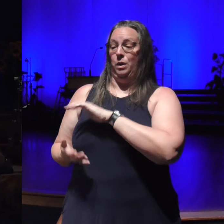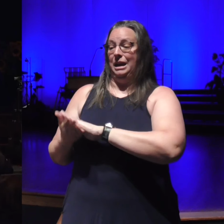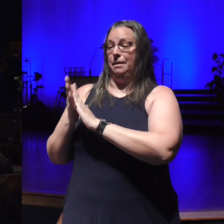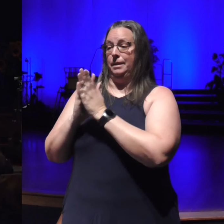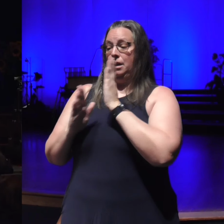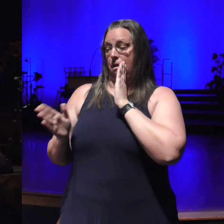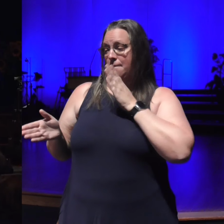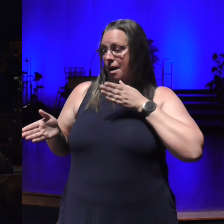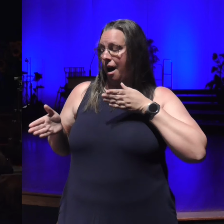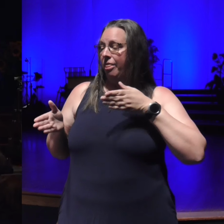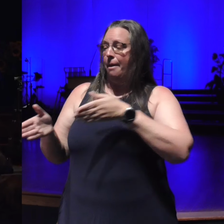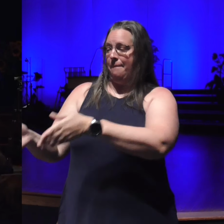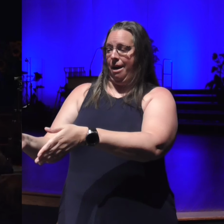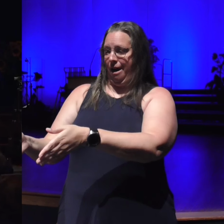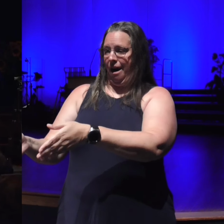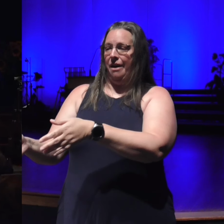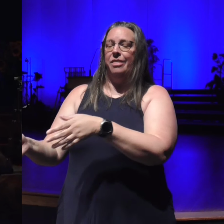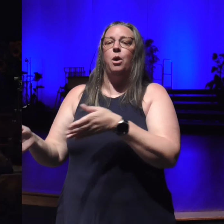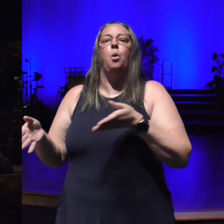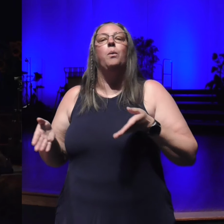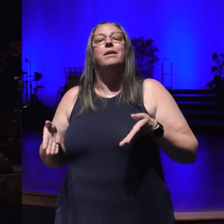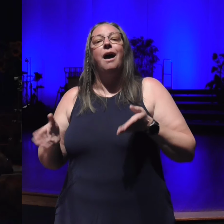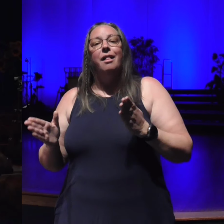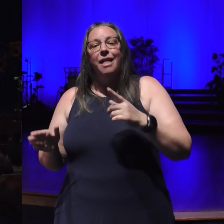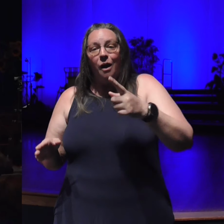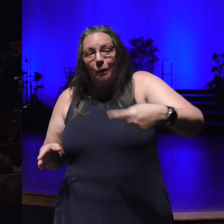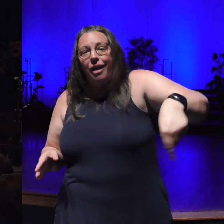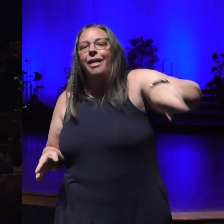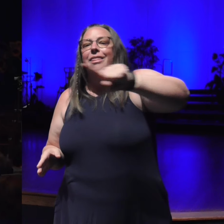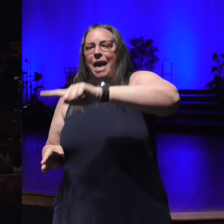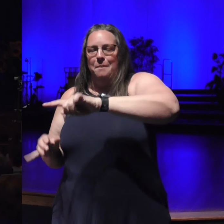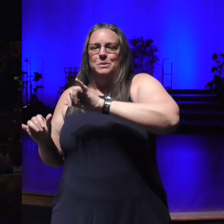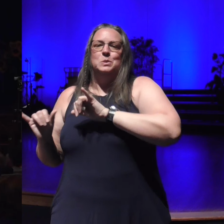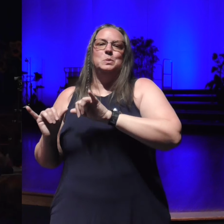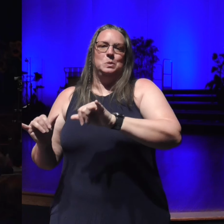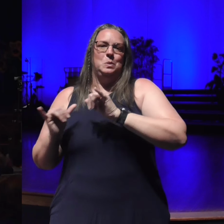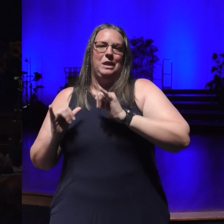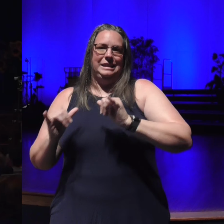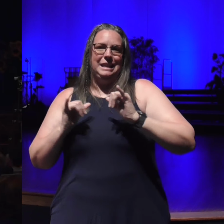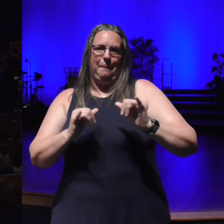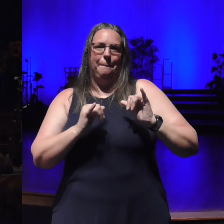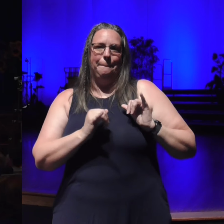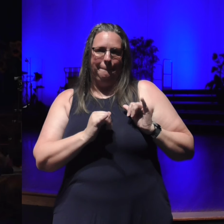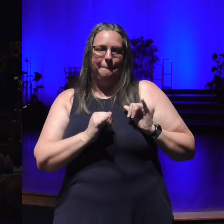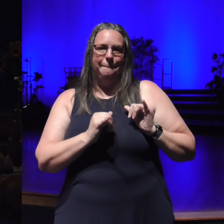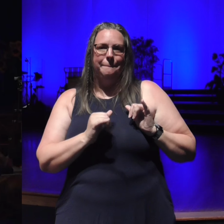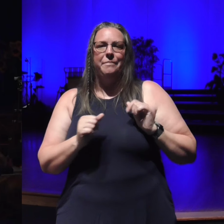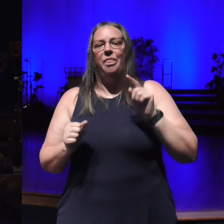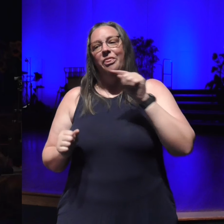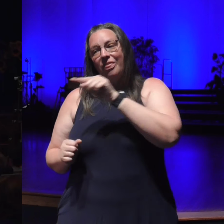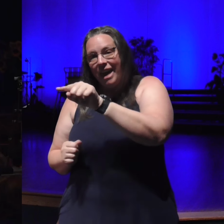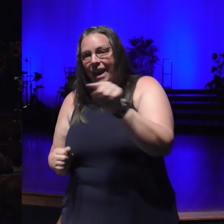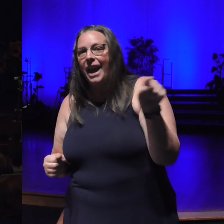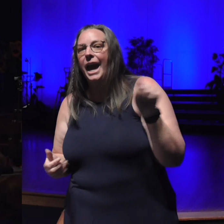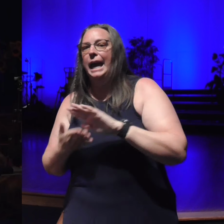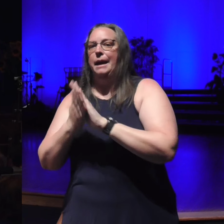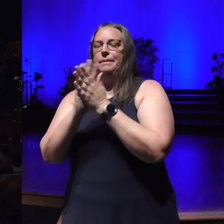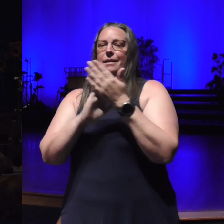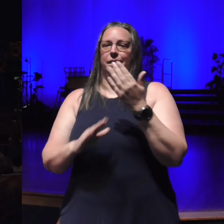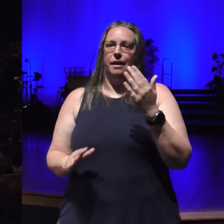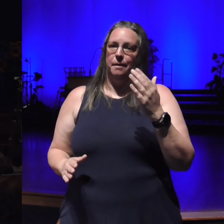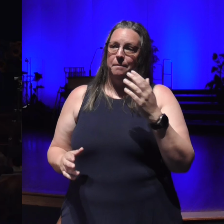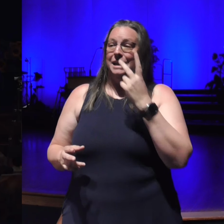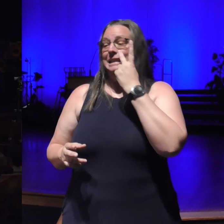own. As we allow ourselves to be seen, held, and heard, it gives us everything we need